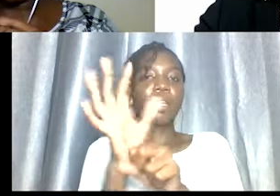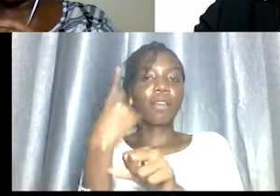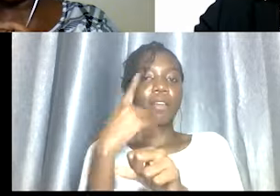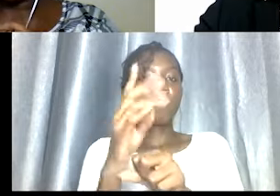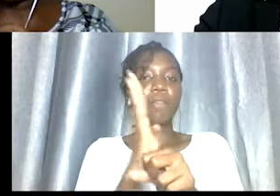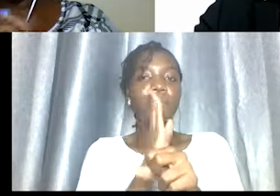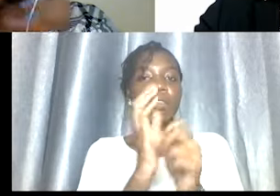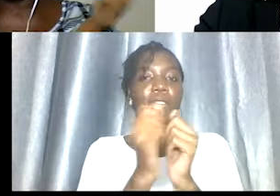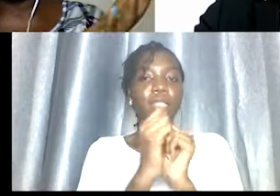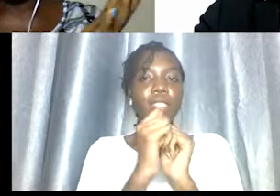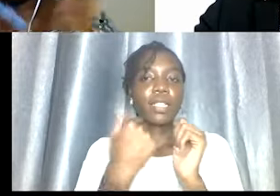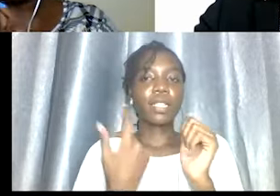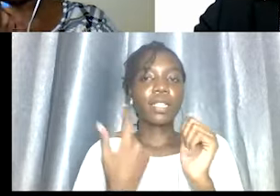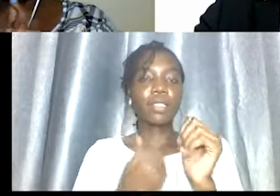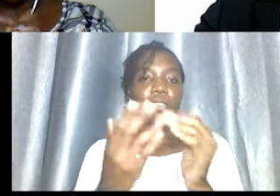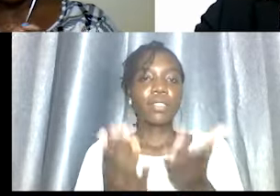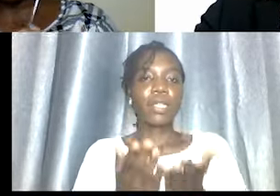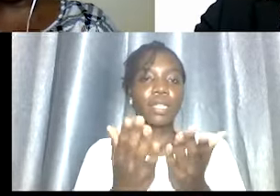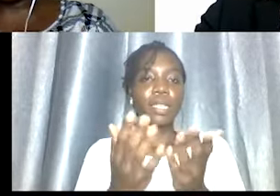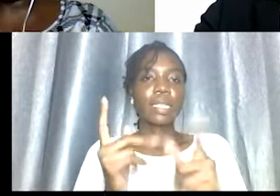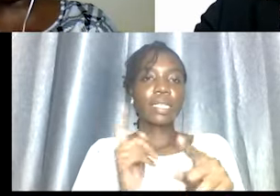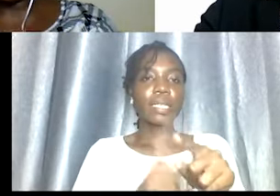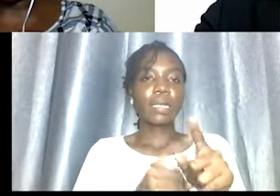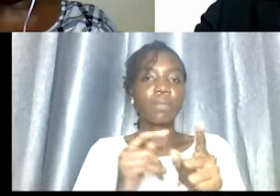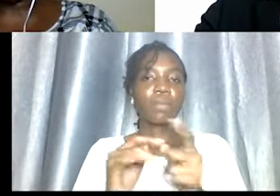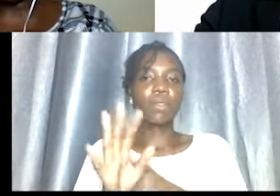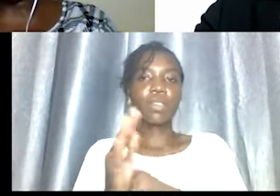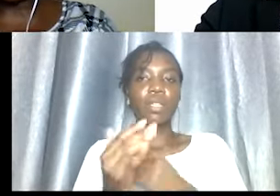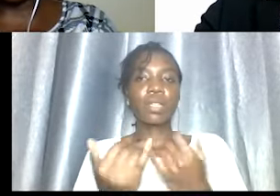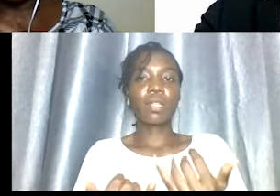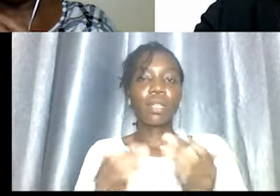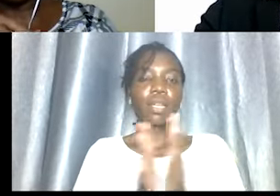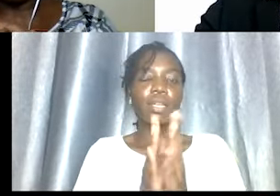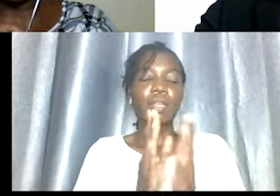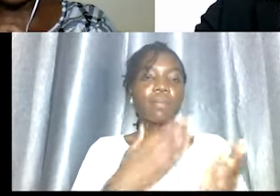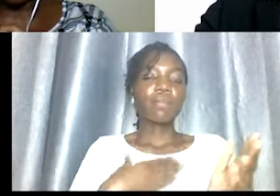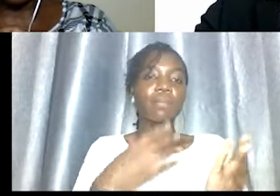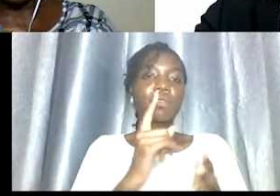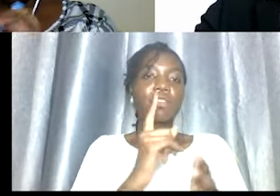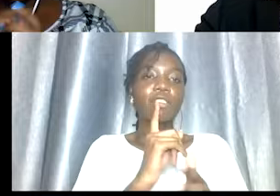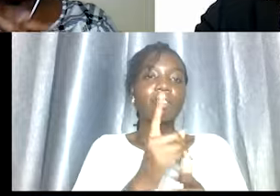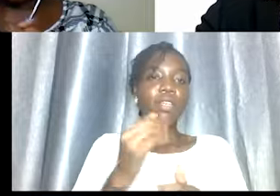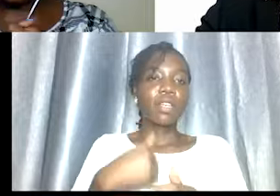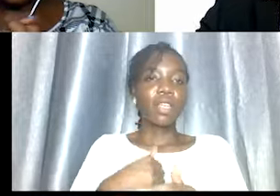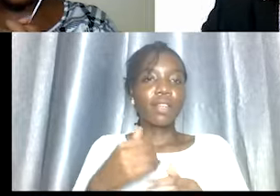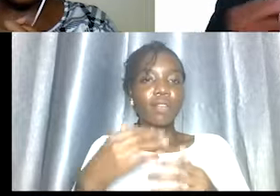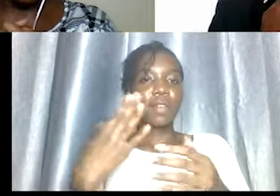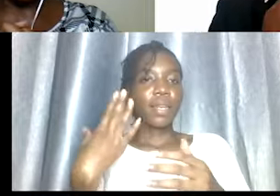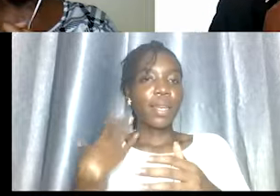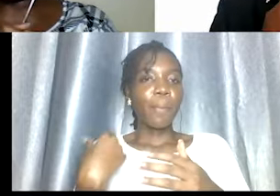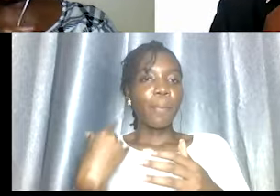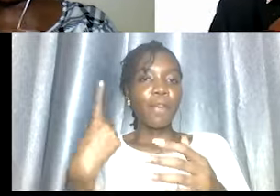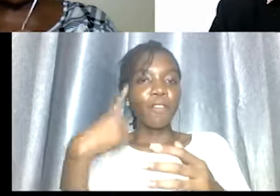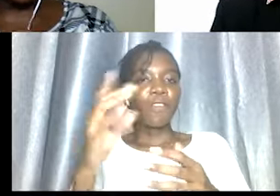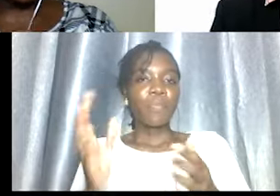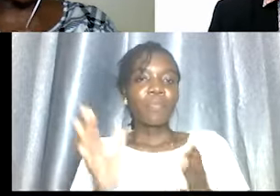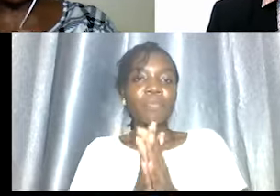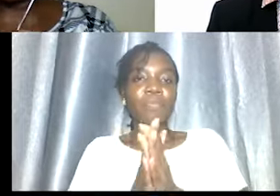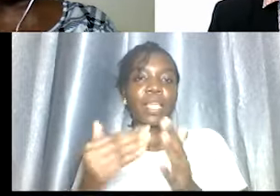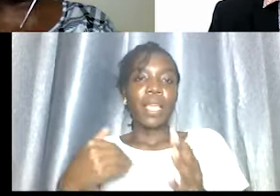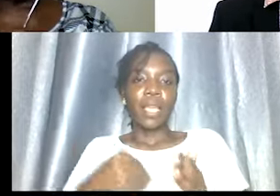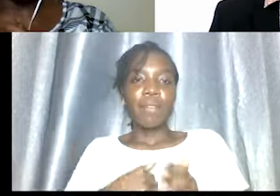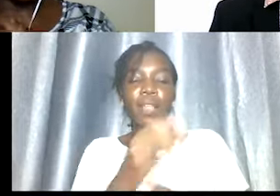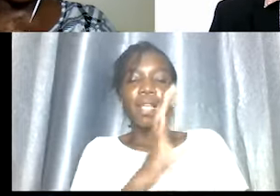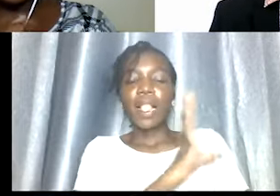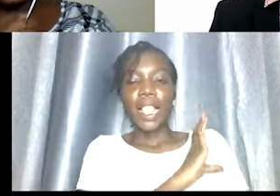and sacrificing your time and just sharing your wisdom. And I'm sure we have had quite a number of takeaways. Catherine Sidandi, as always, you